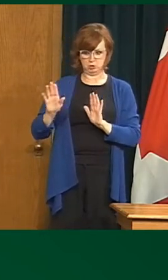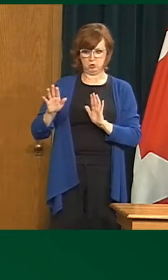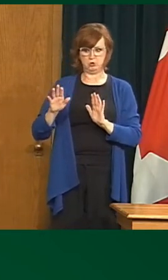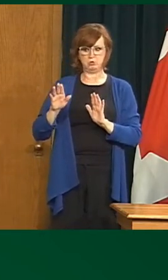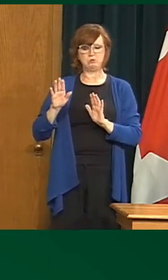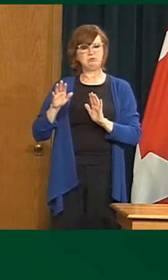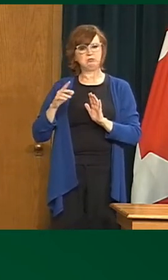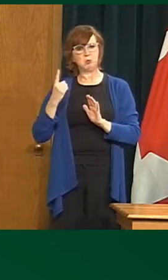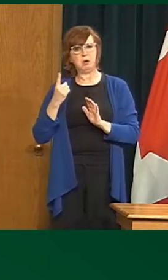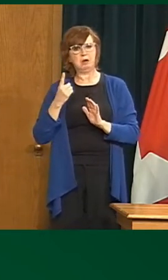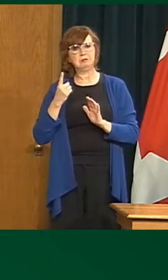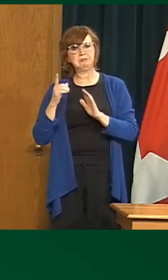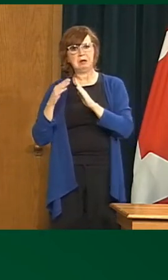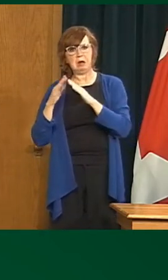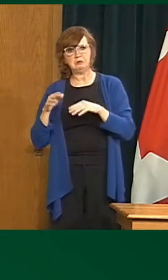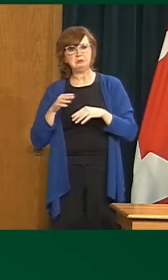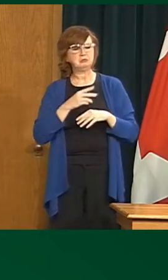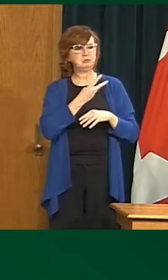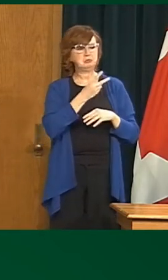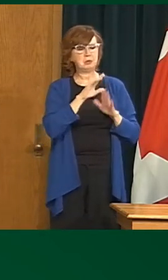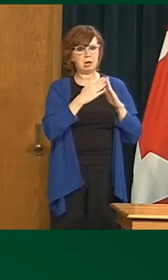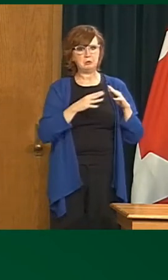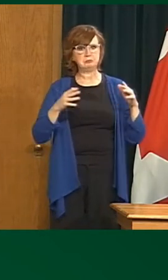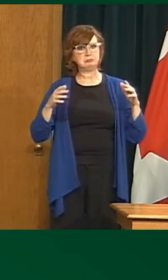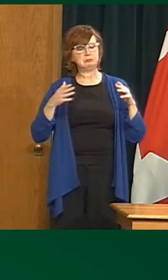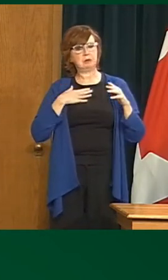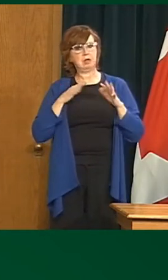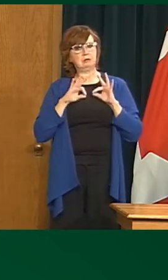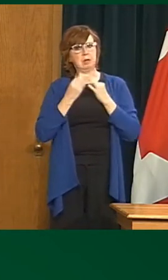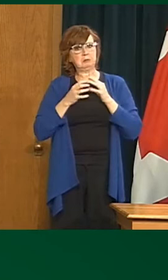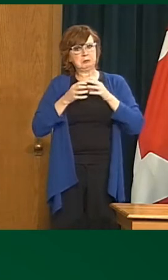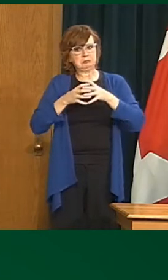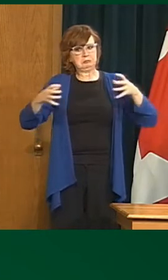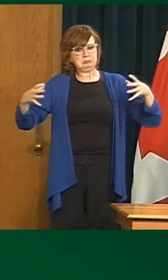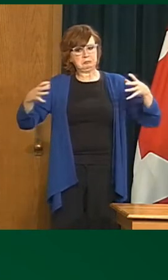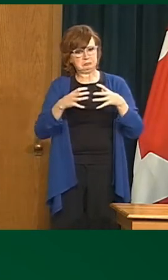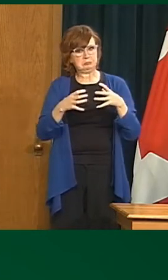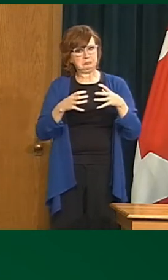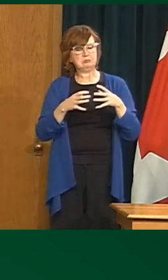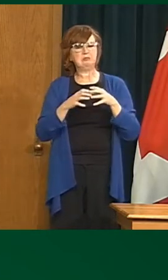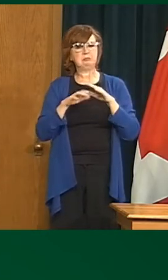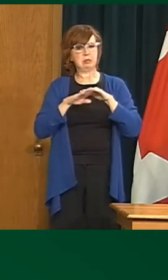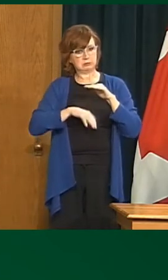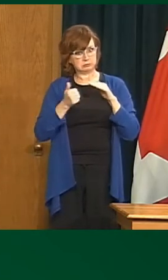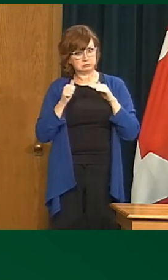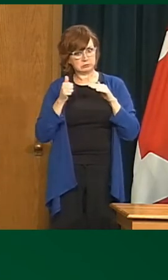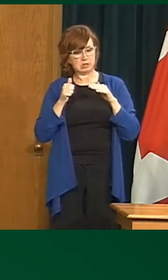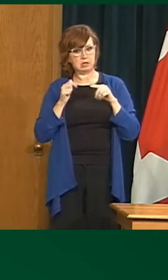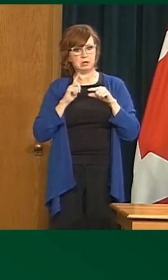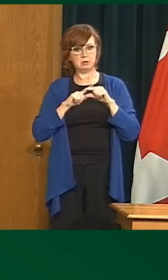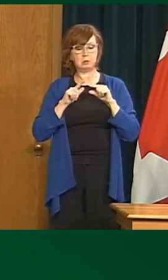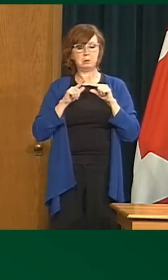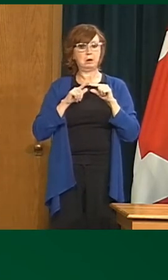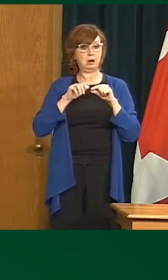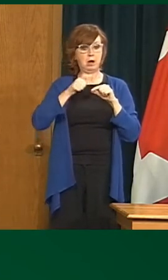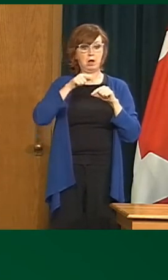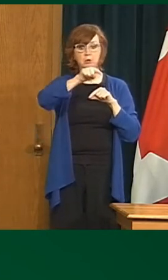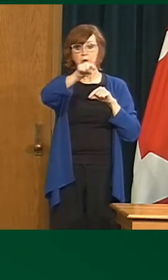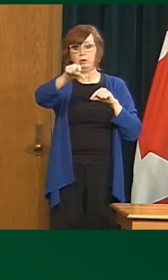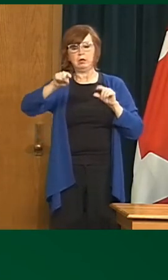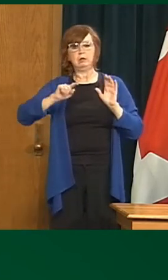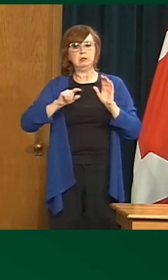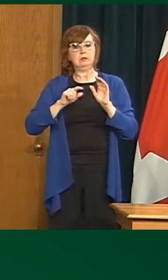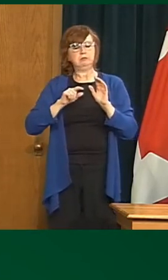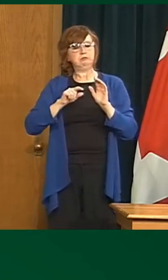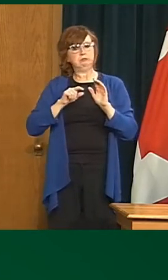long as we can do that, you know, we can continue to reopen other sectors of the economy and stay the course. But of course, if there is